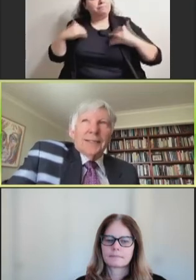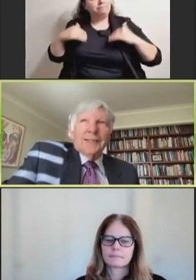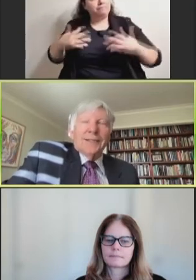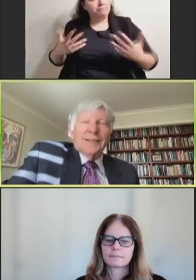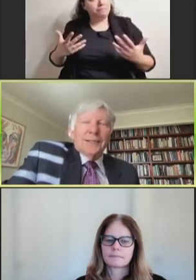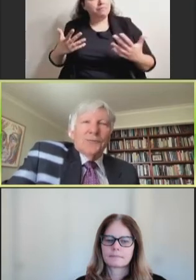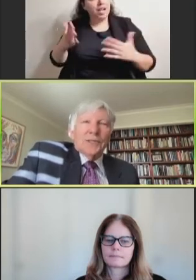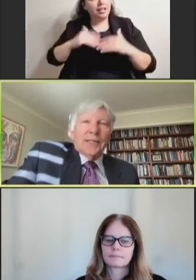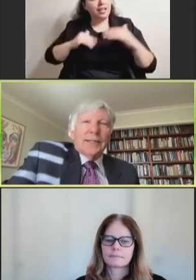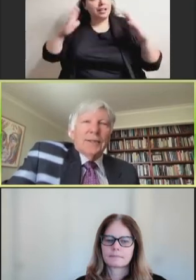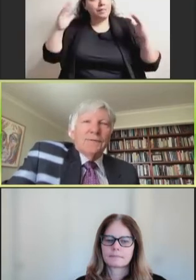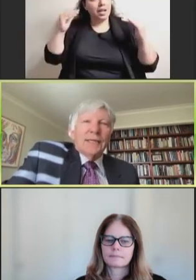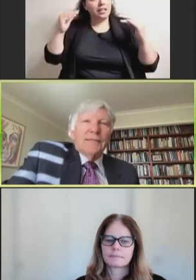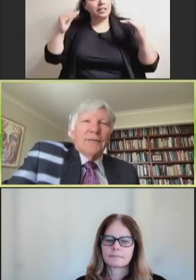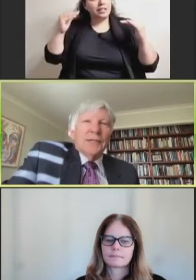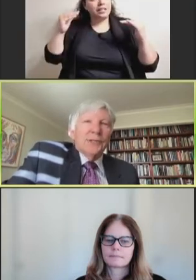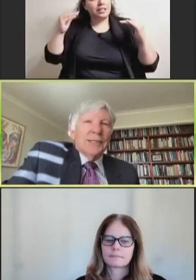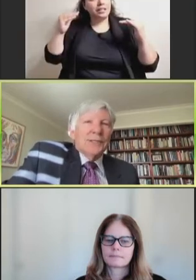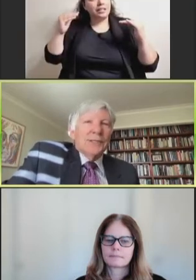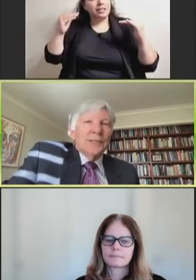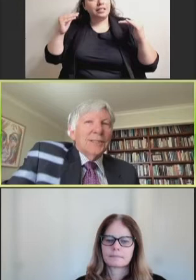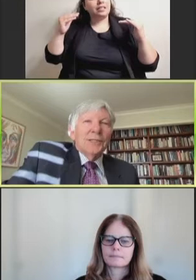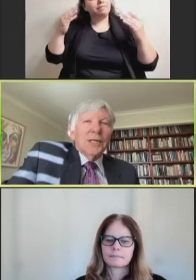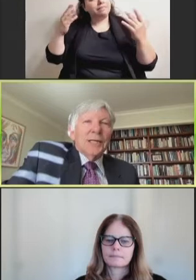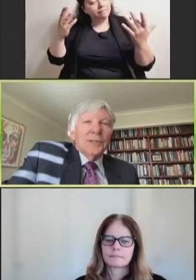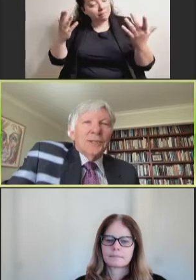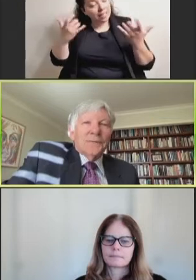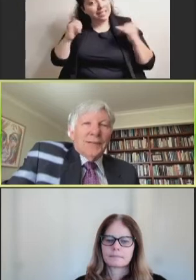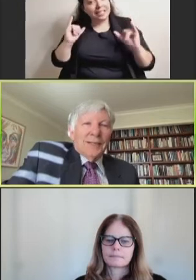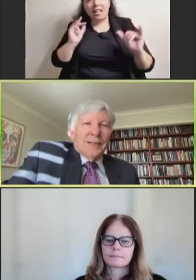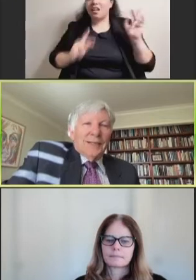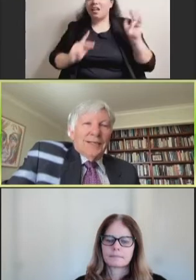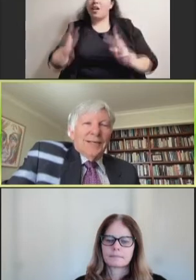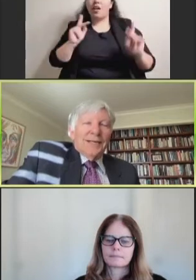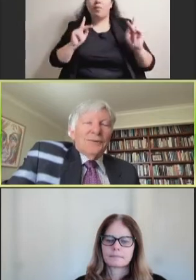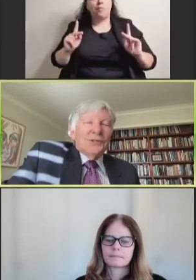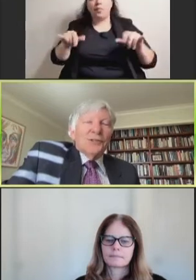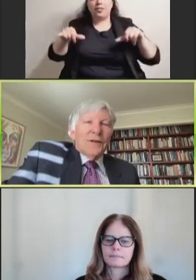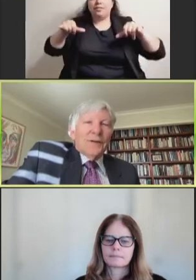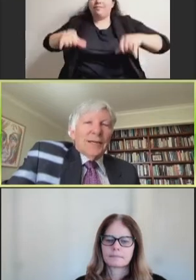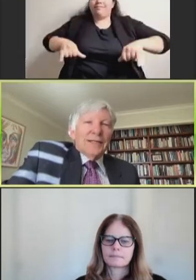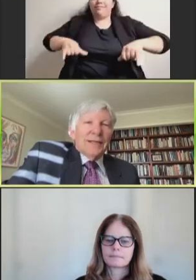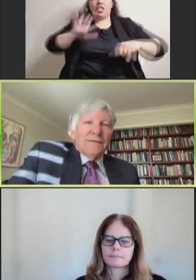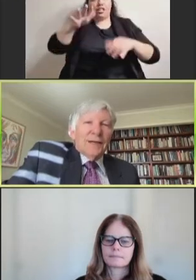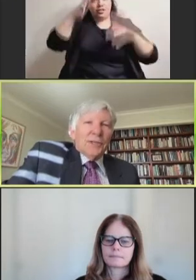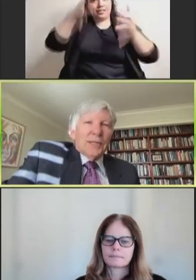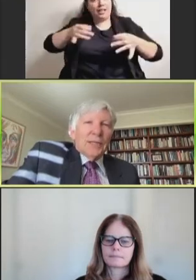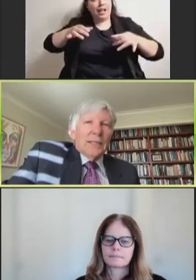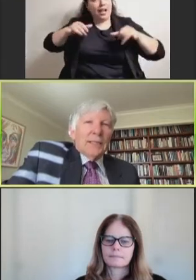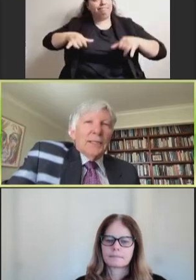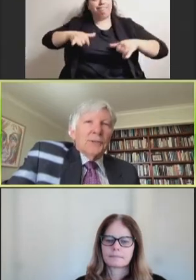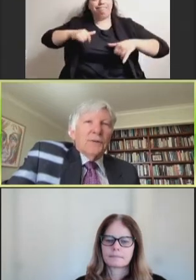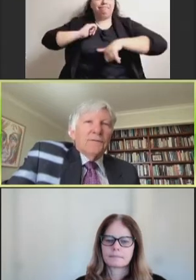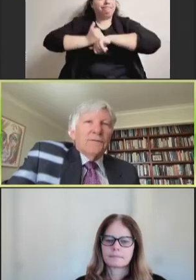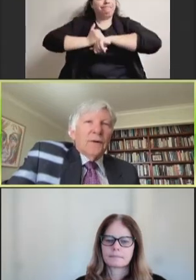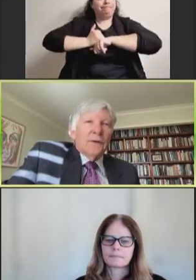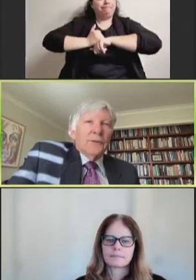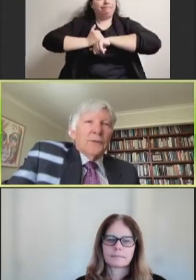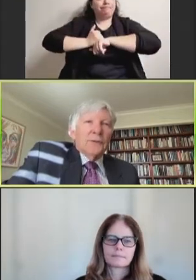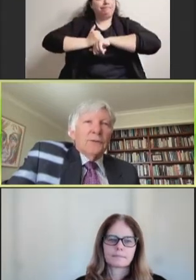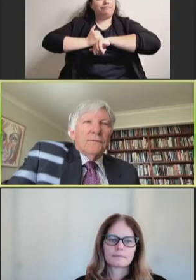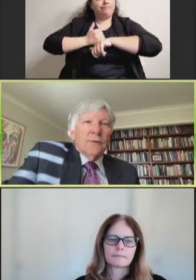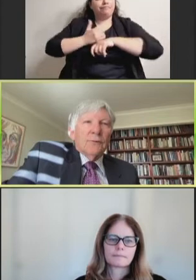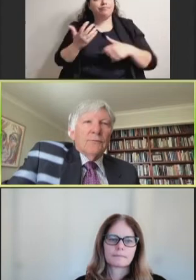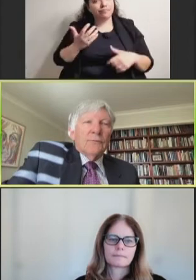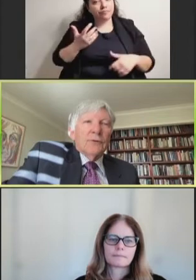Yet the expressed likelihood of taking the vaccines didn't change. And we just found that fascinating. And as we followed